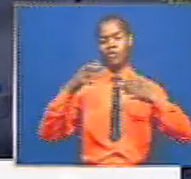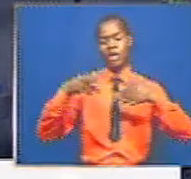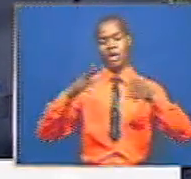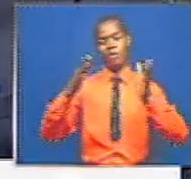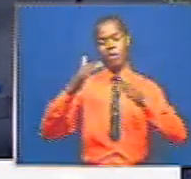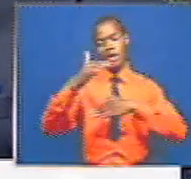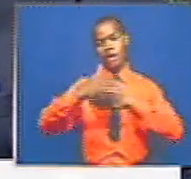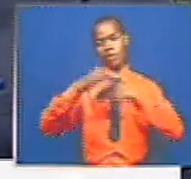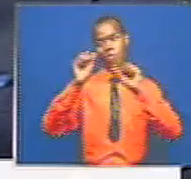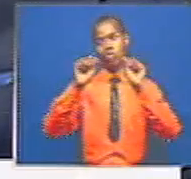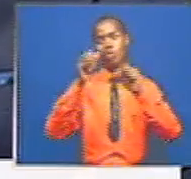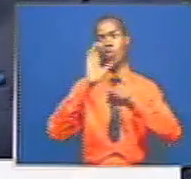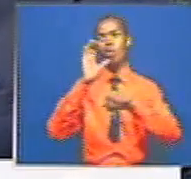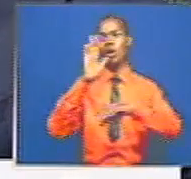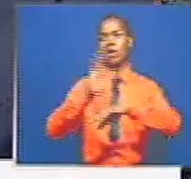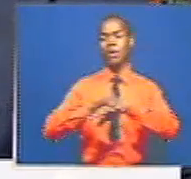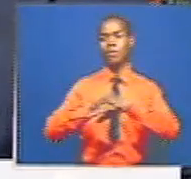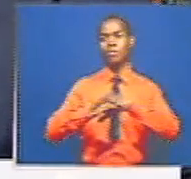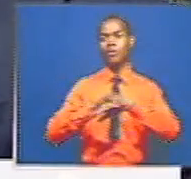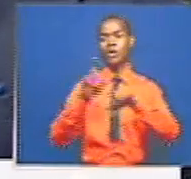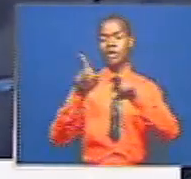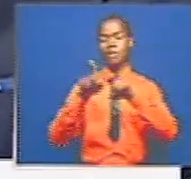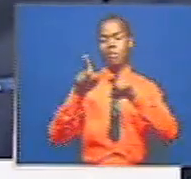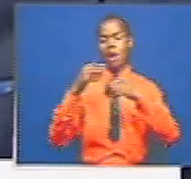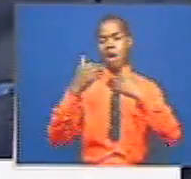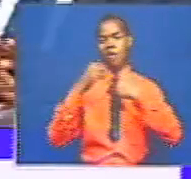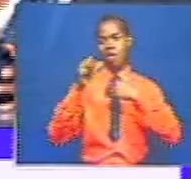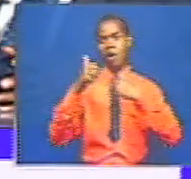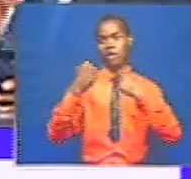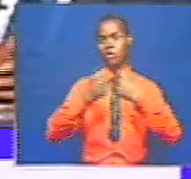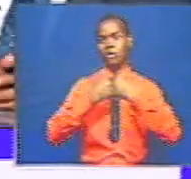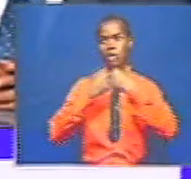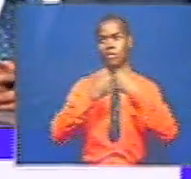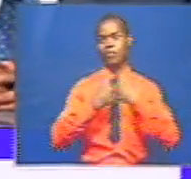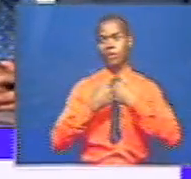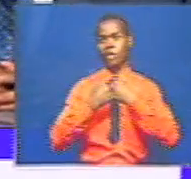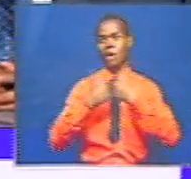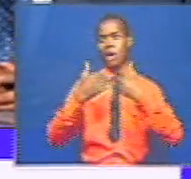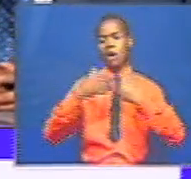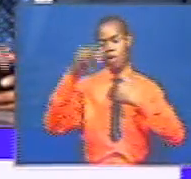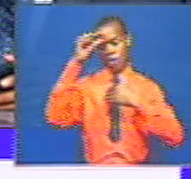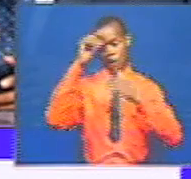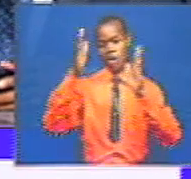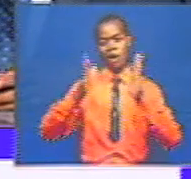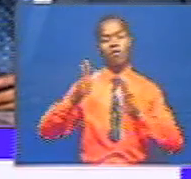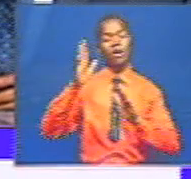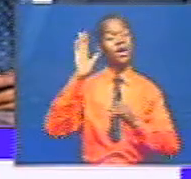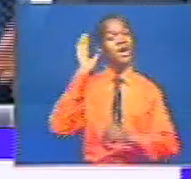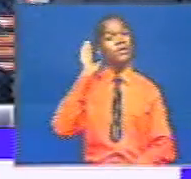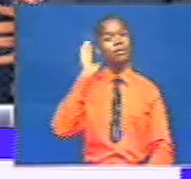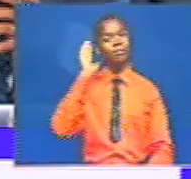water. There's something also which is a challenge to us, and I think I have some few governors listening to me. Mm-hmm. Some few